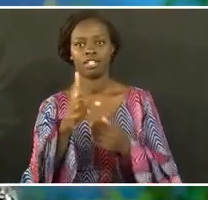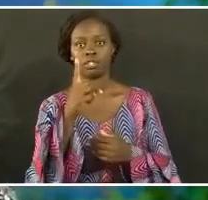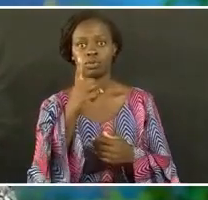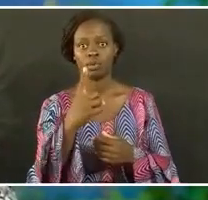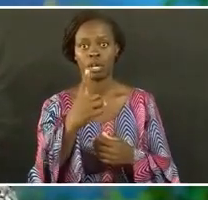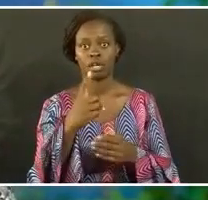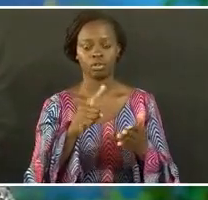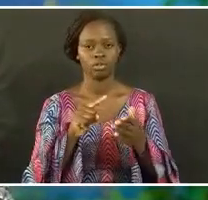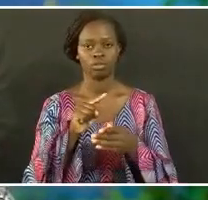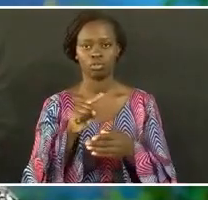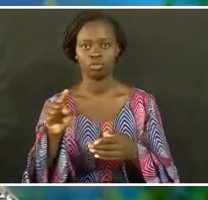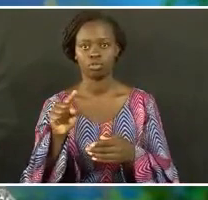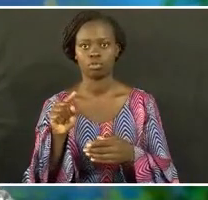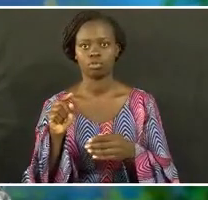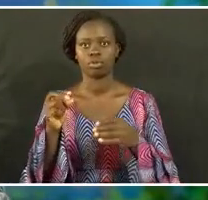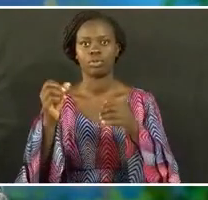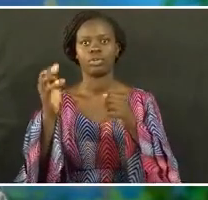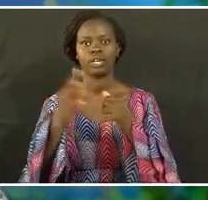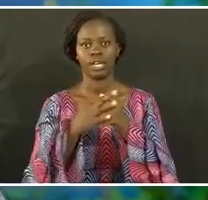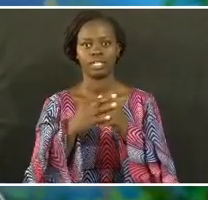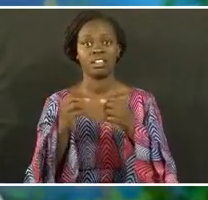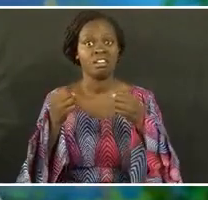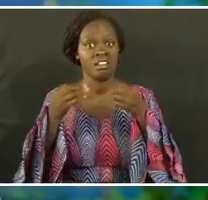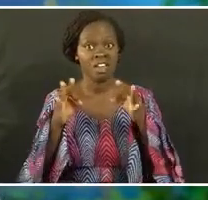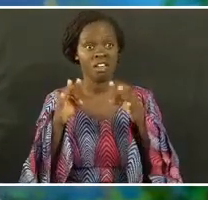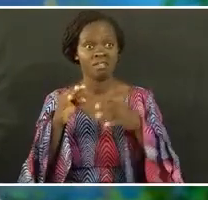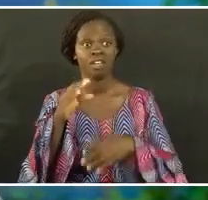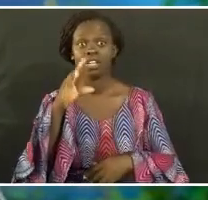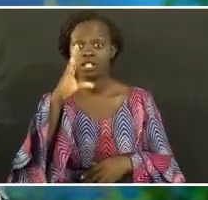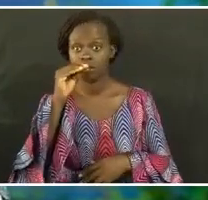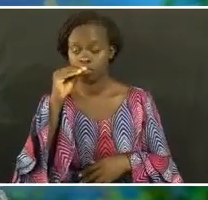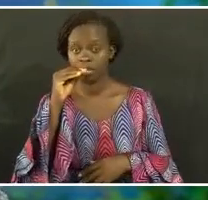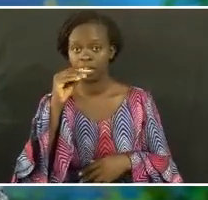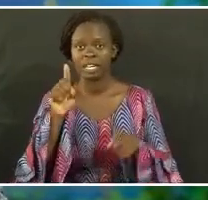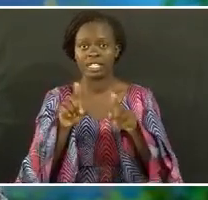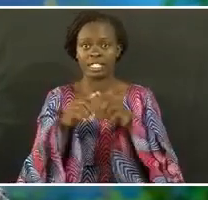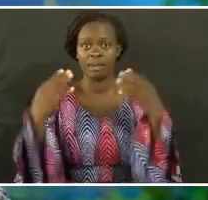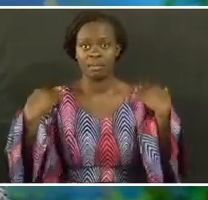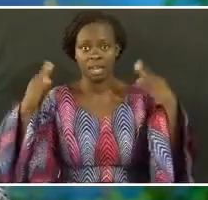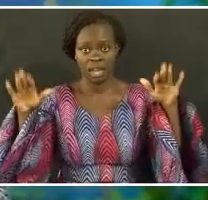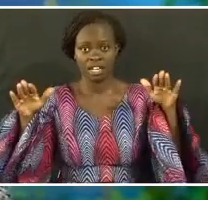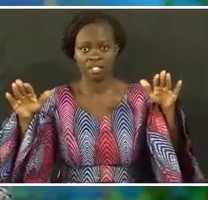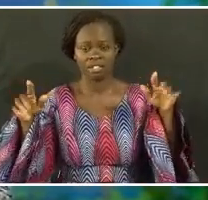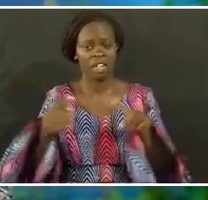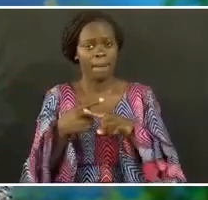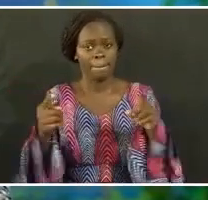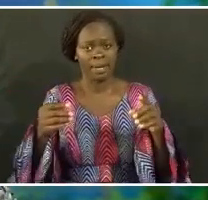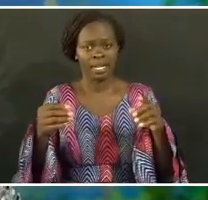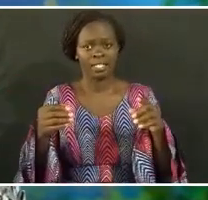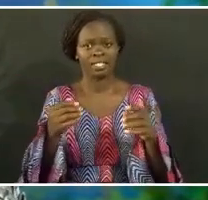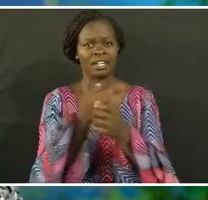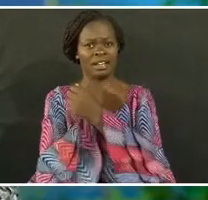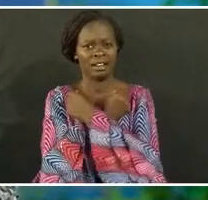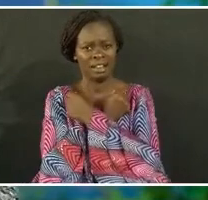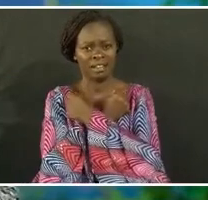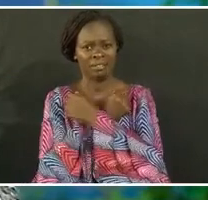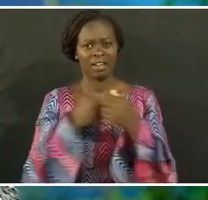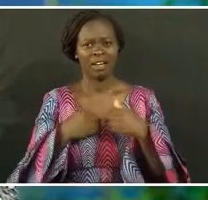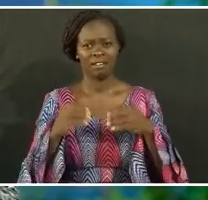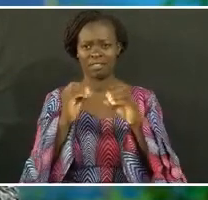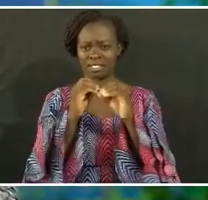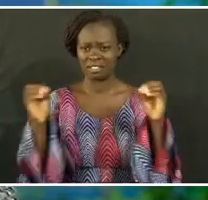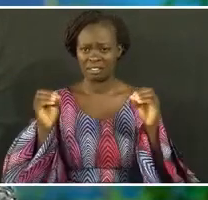if I can speak in the tongues of men or angels, but do not have love, I'm only